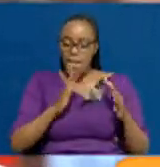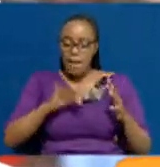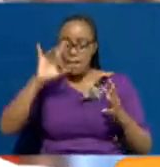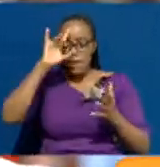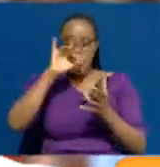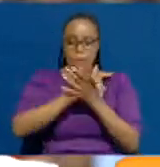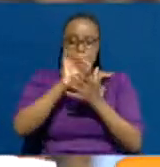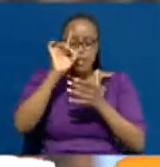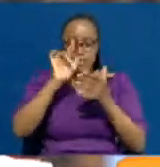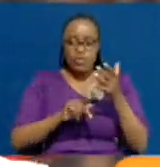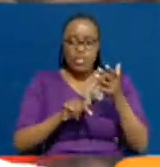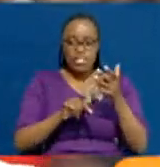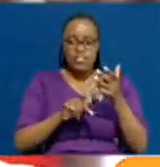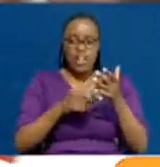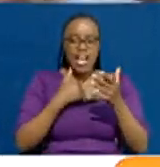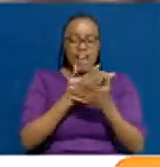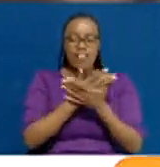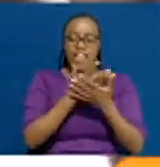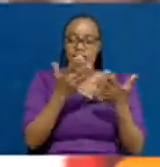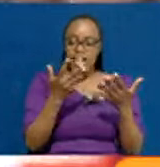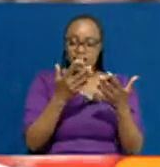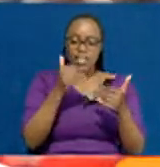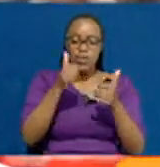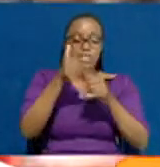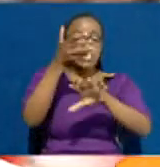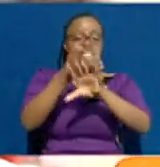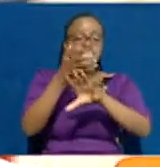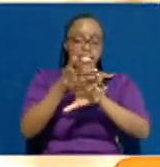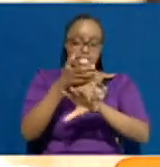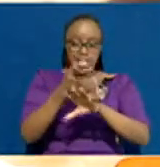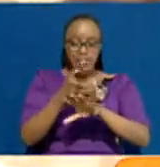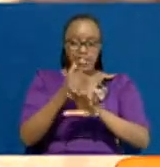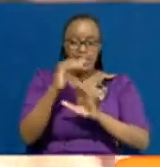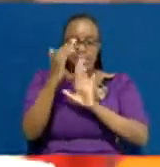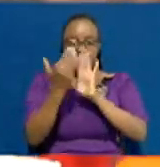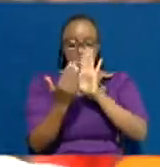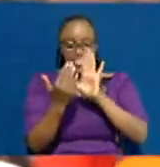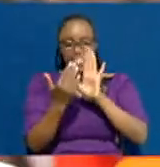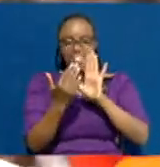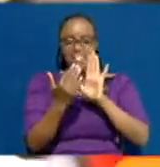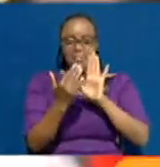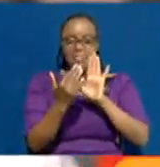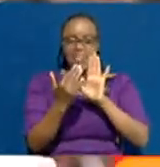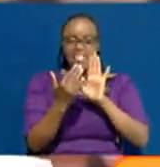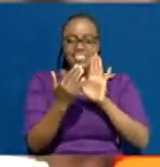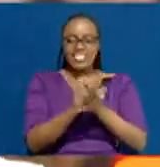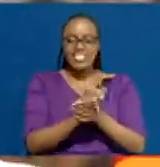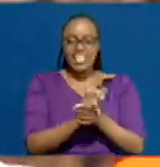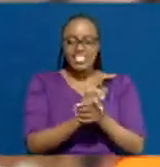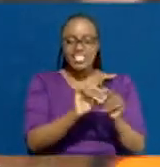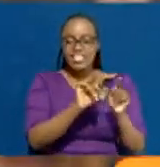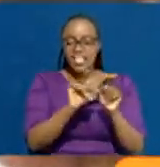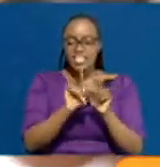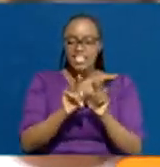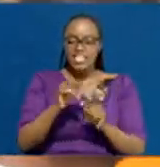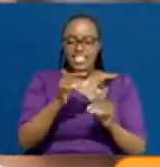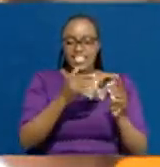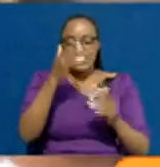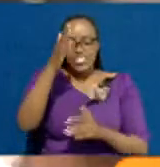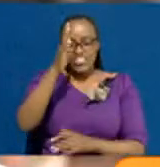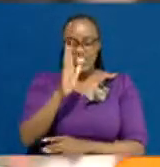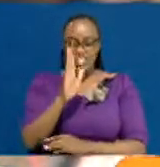ya kwamba hakuna jambo ambalo ni gumu mbele ya macho ya Mwenyezi Mungu. So hiyo ugonjwa